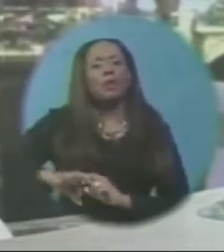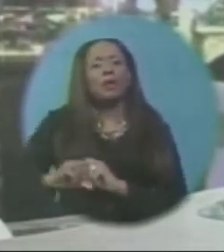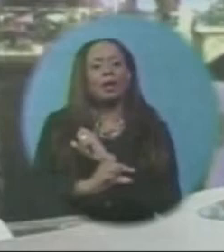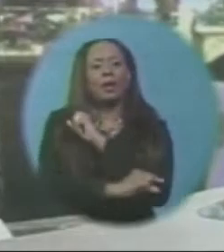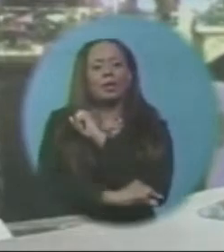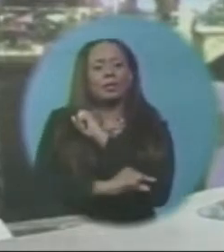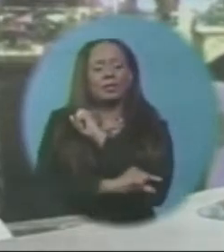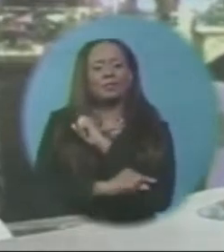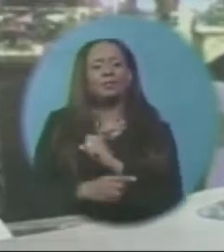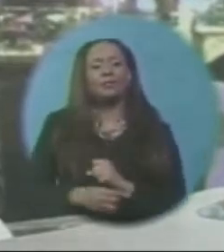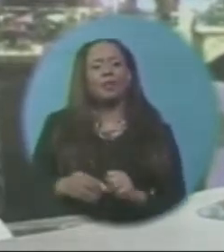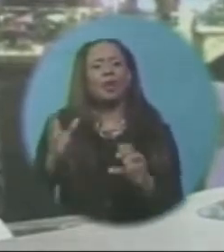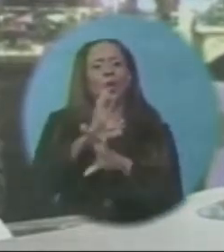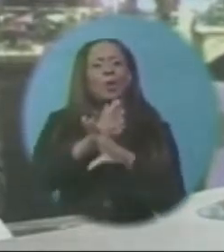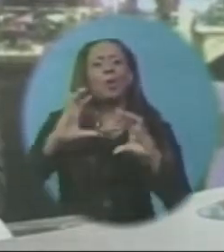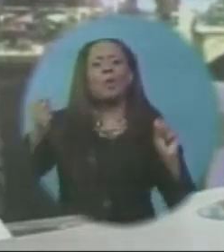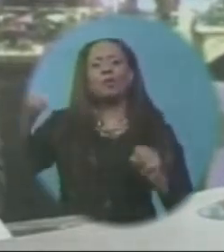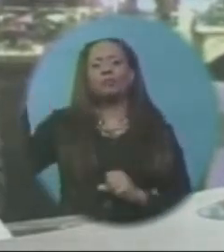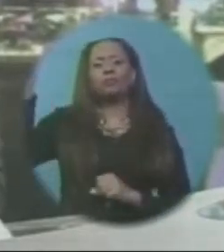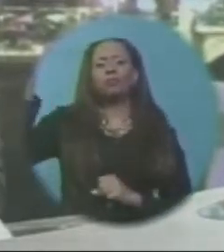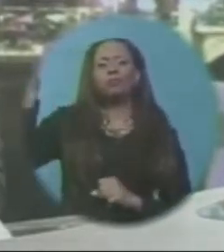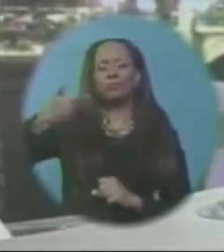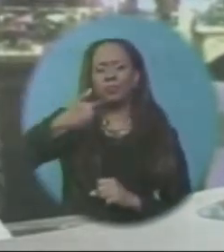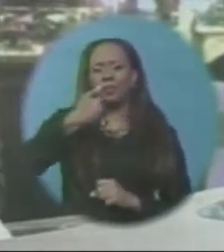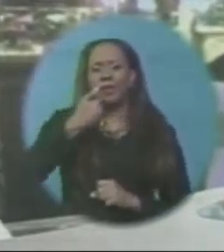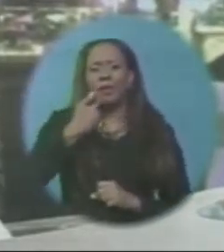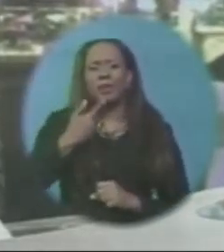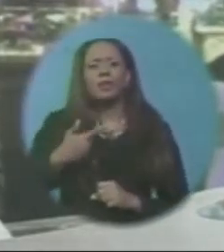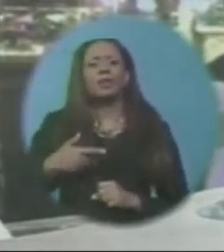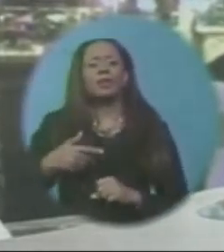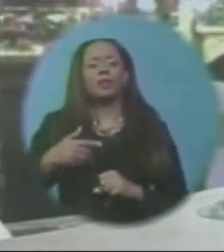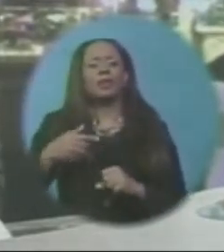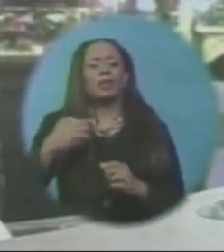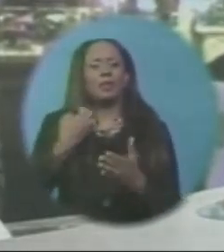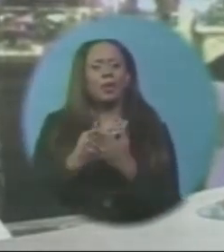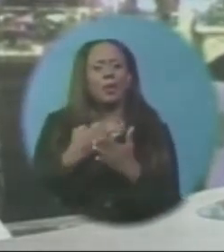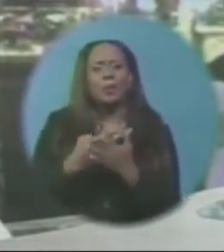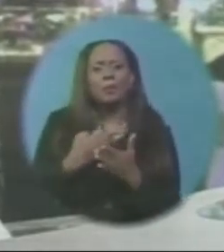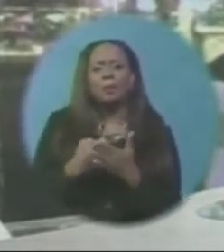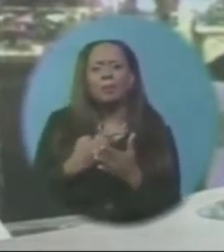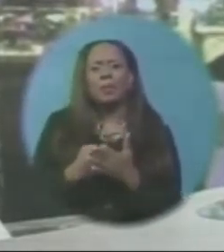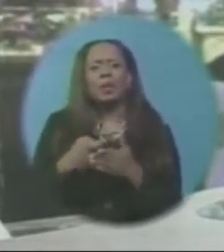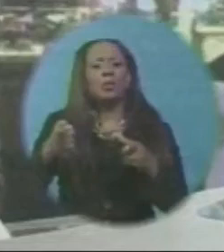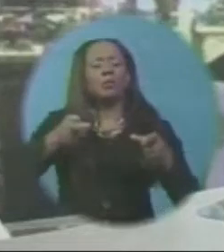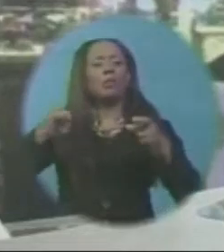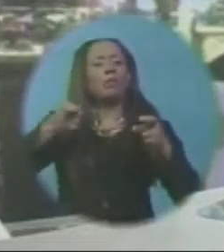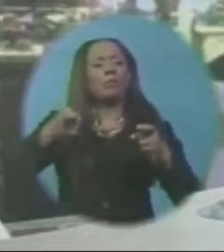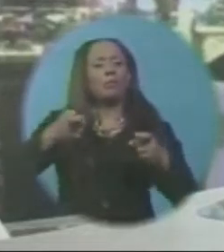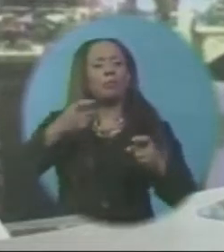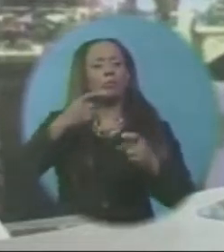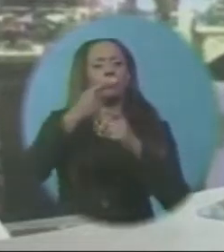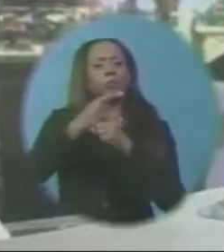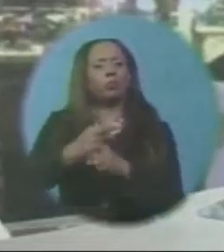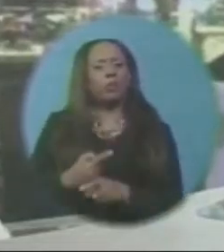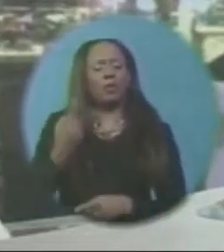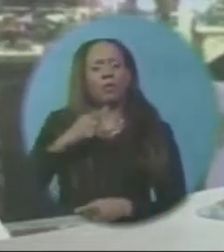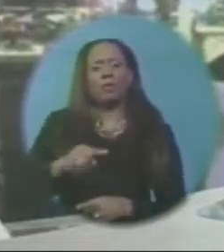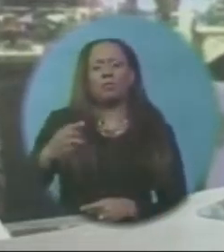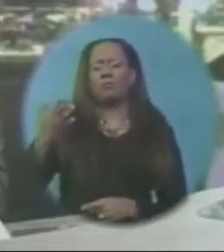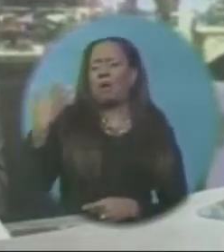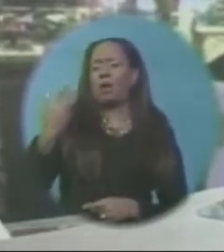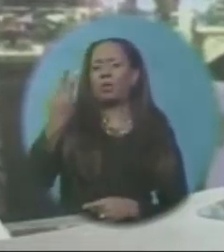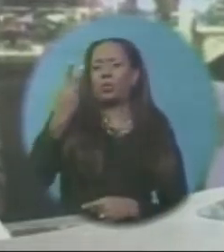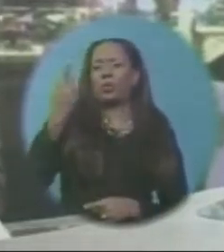a wide-ranging news conference, says the country's economy had been prudently managed over the past 2.5